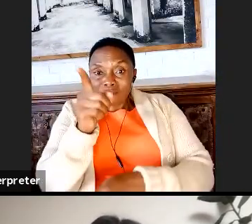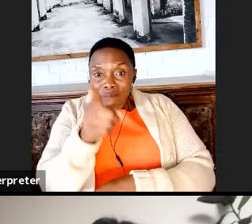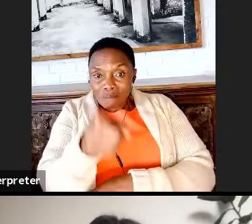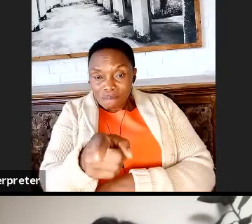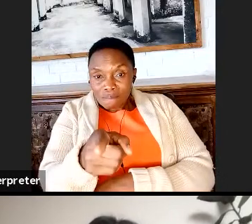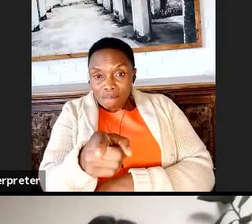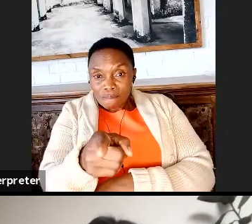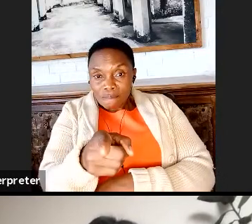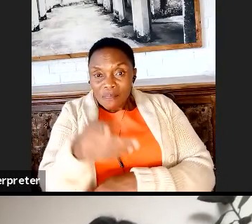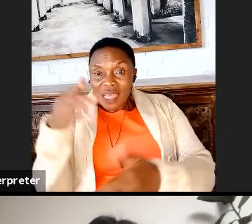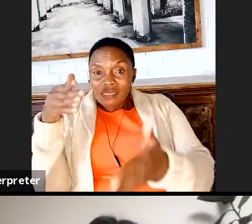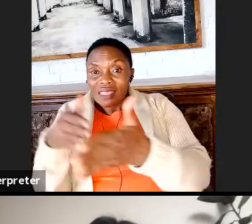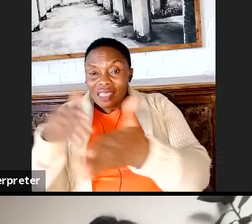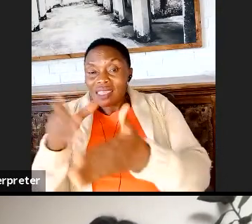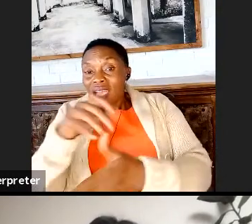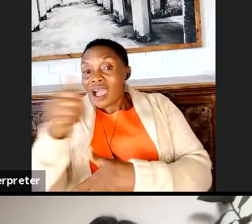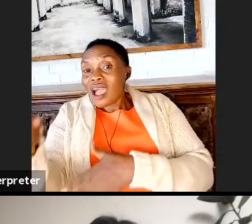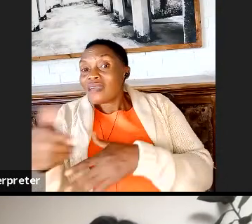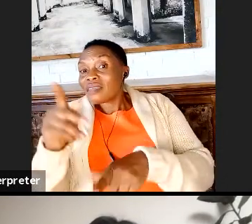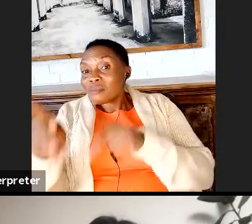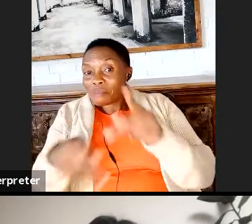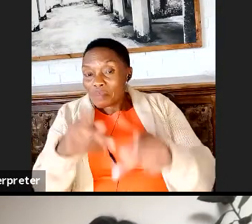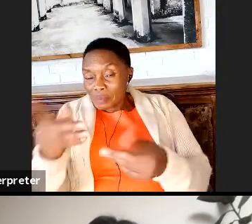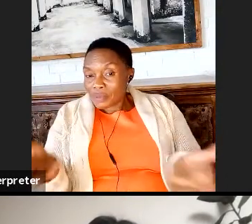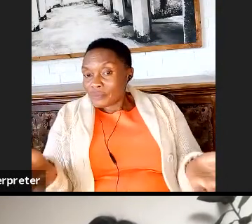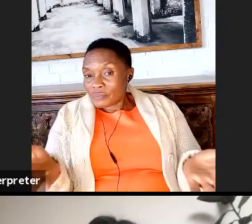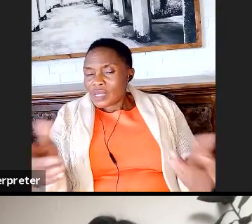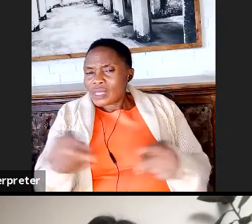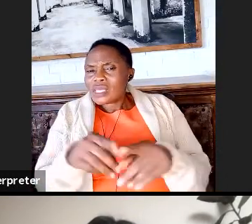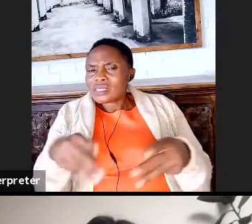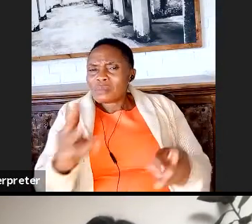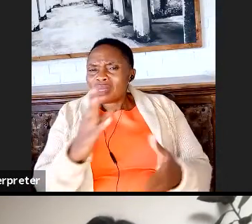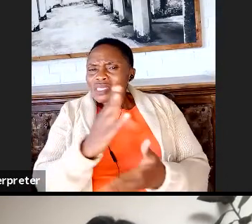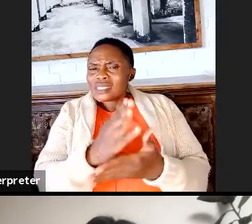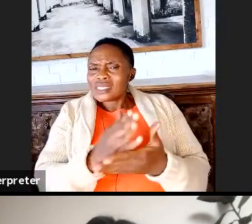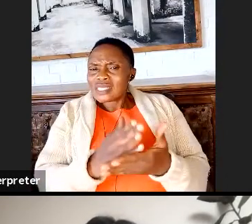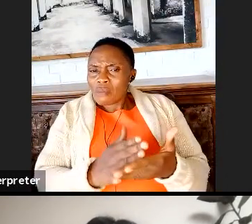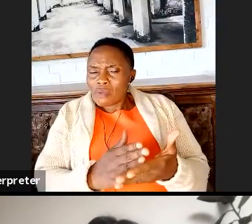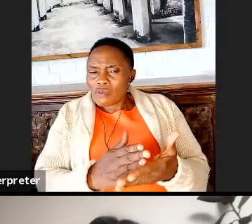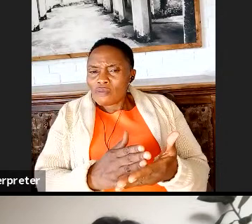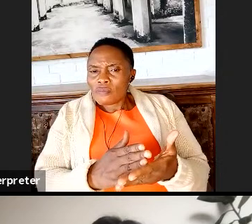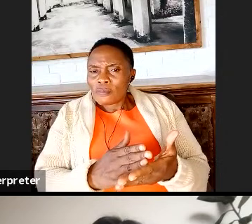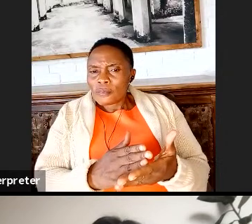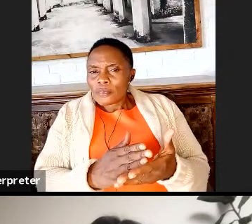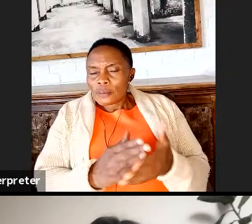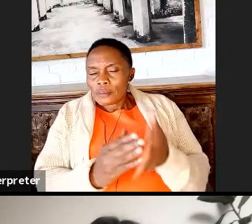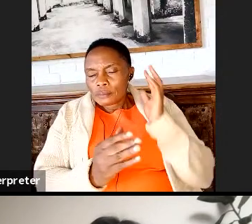affecting citizens. And some of those calls, for instance, in